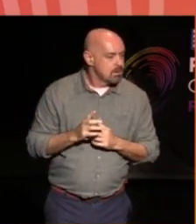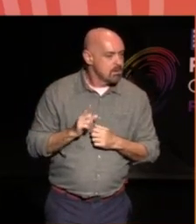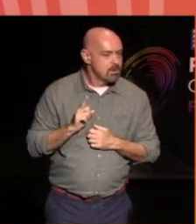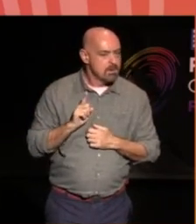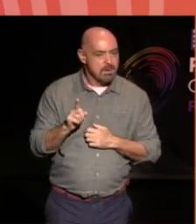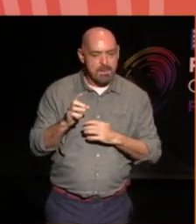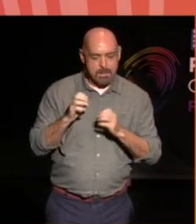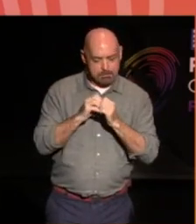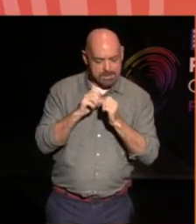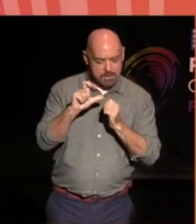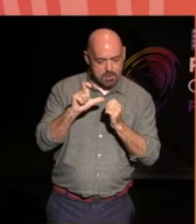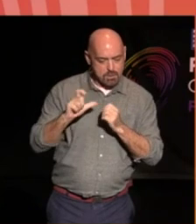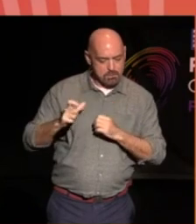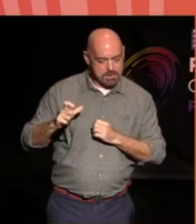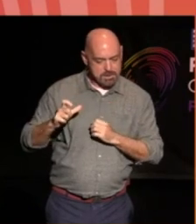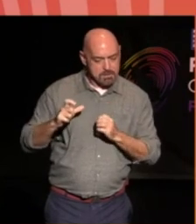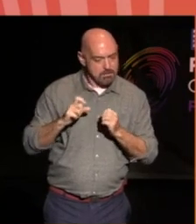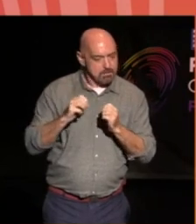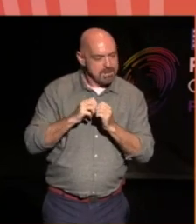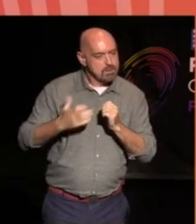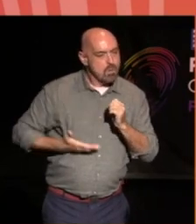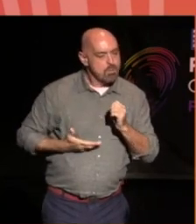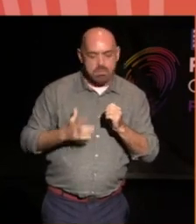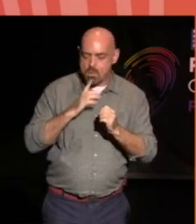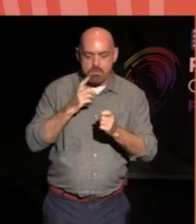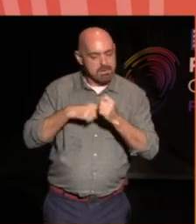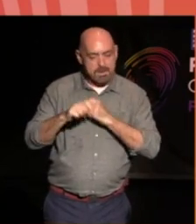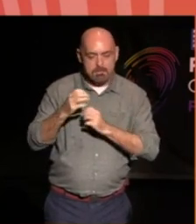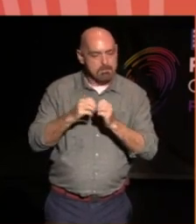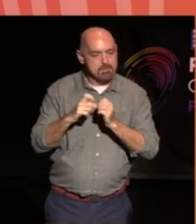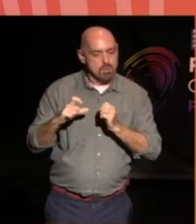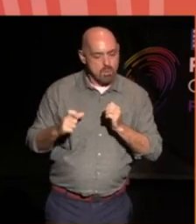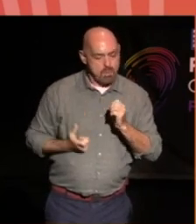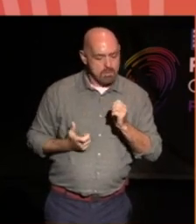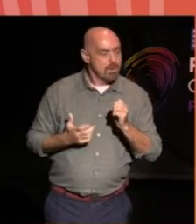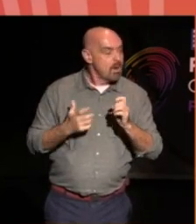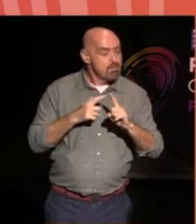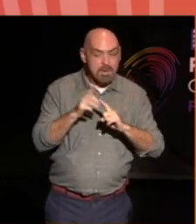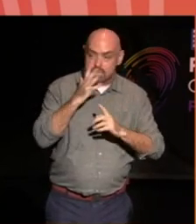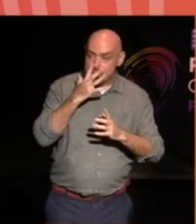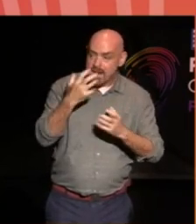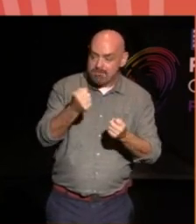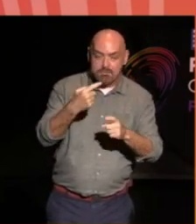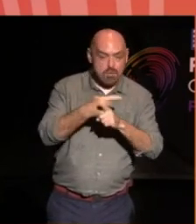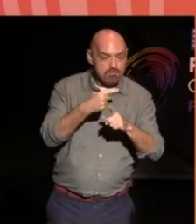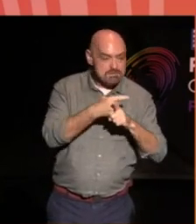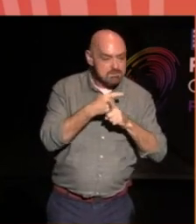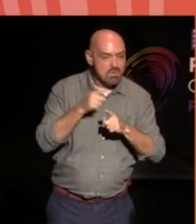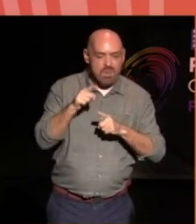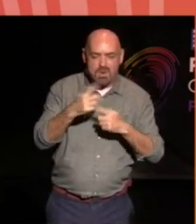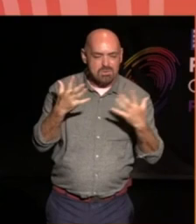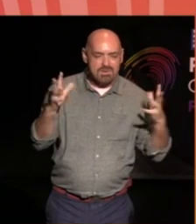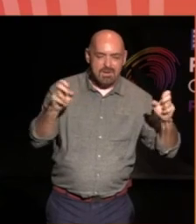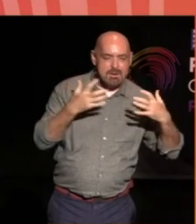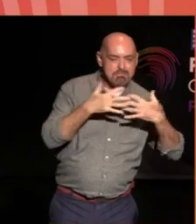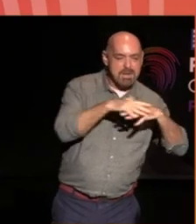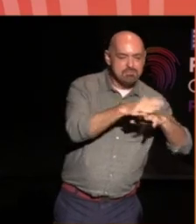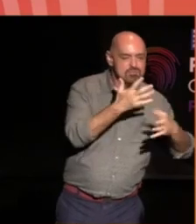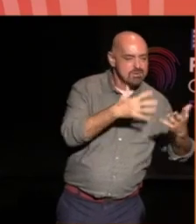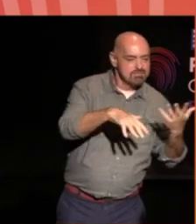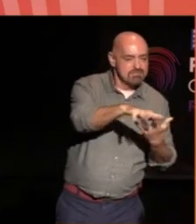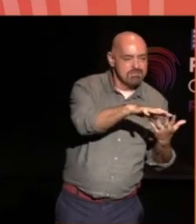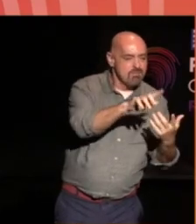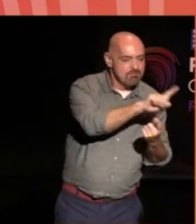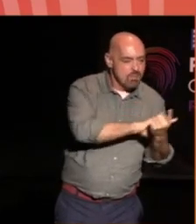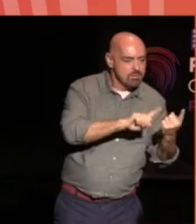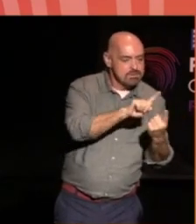becoming a B Corp. And actually, even though there's really exciting stuff happening, when you have conversations in those mainstream forums outside of your